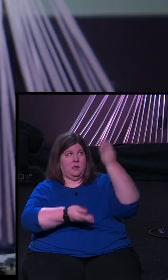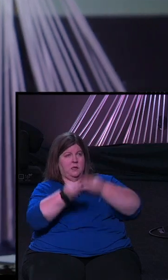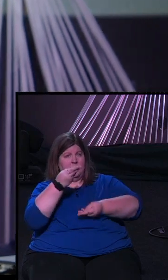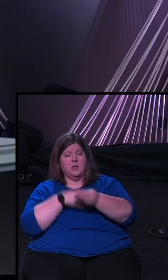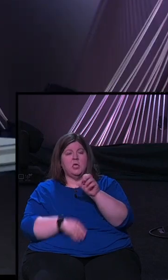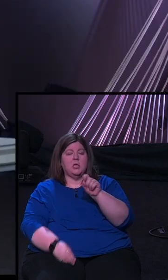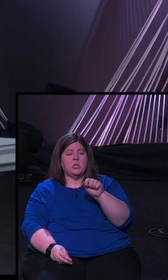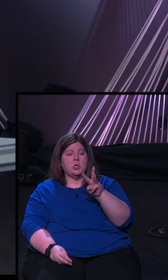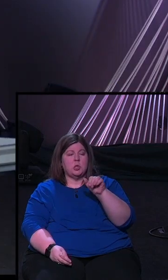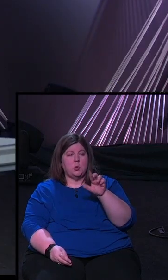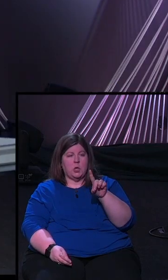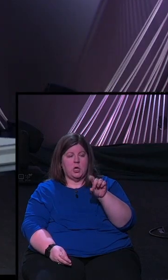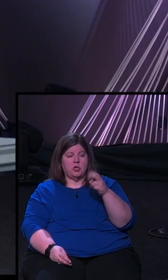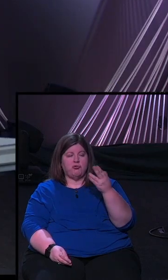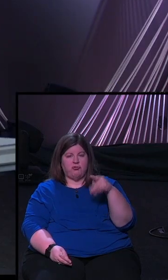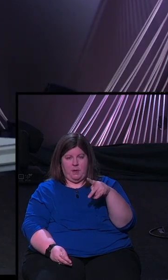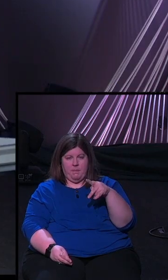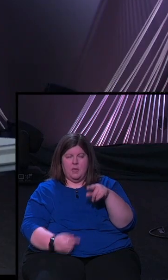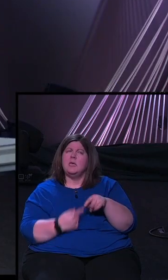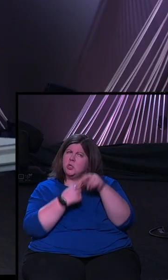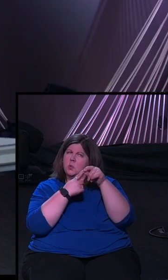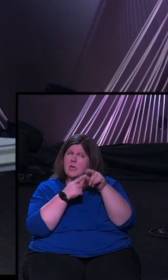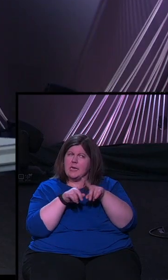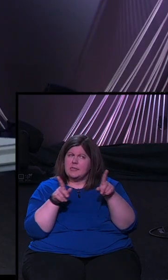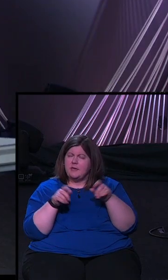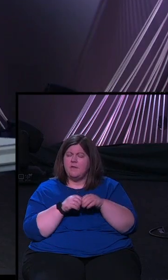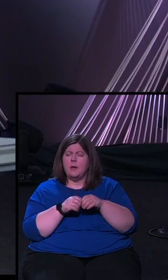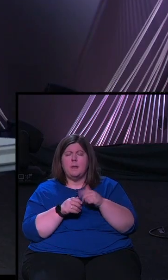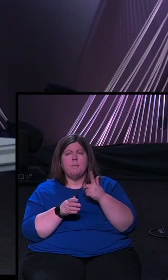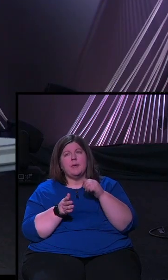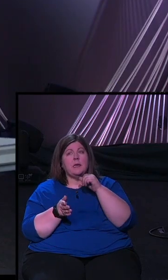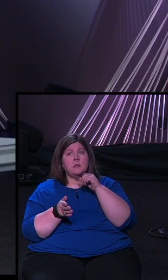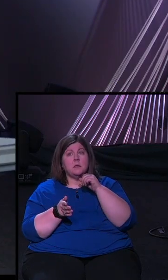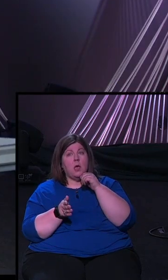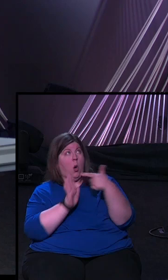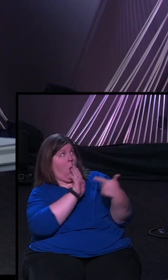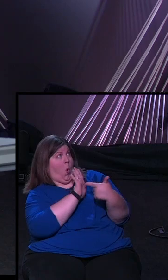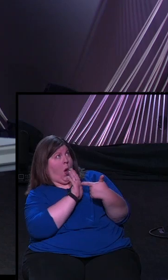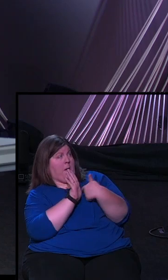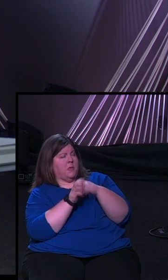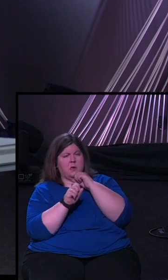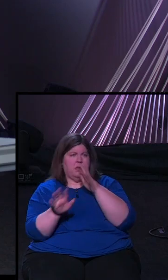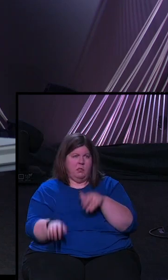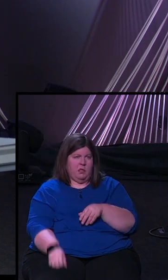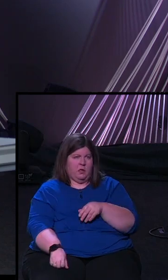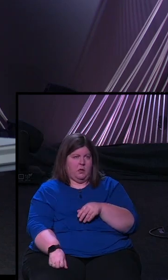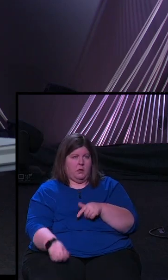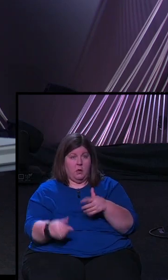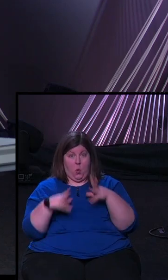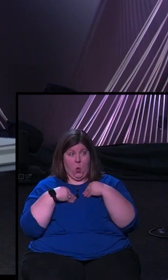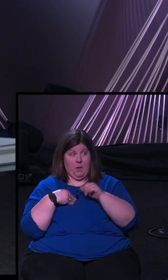Stewardship is unique, and it's different because I'm not owed anything as a steward, nor do I own